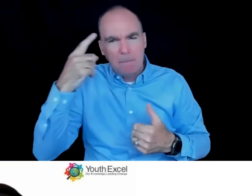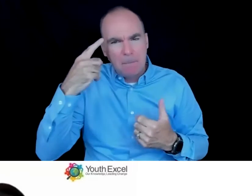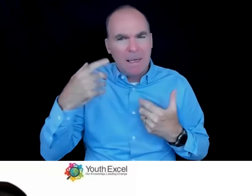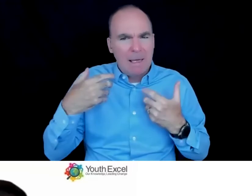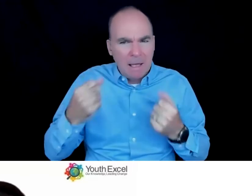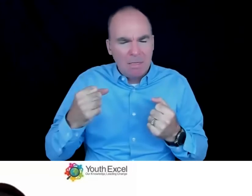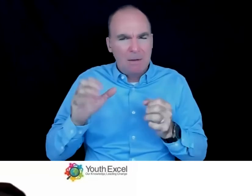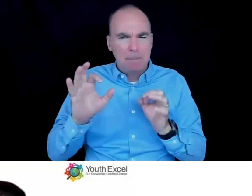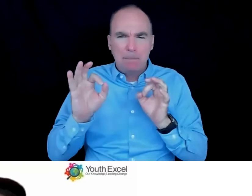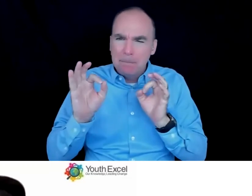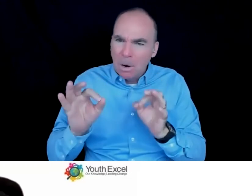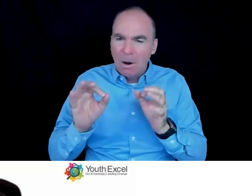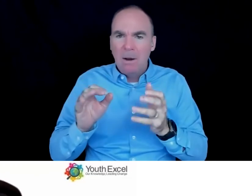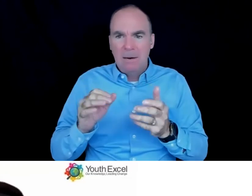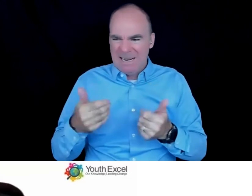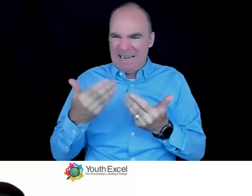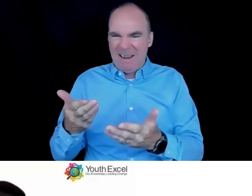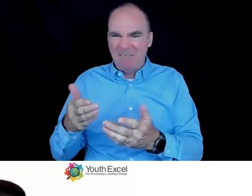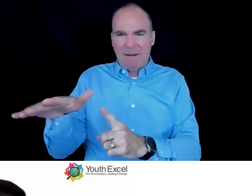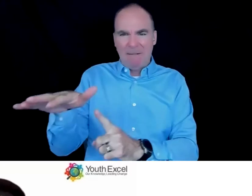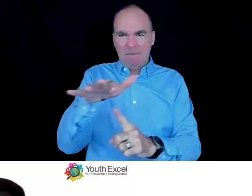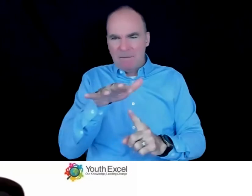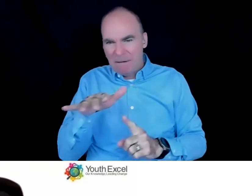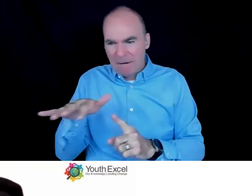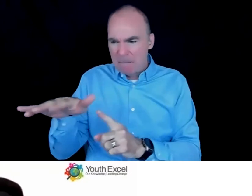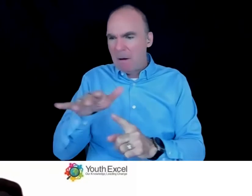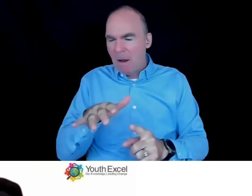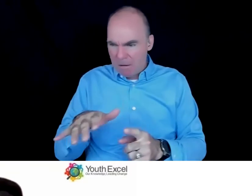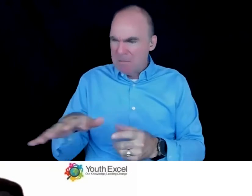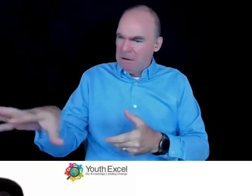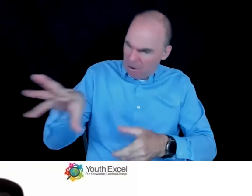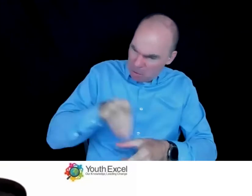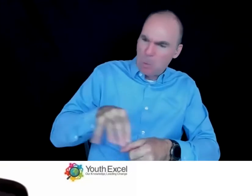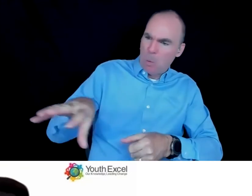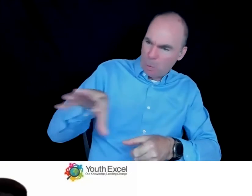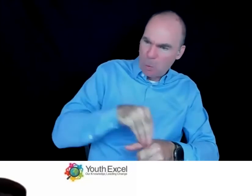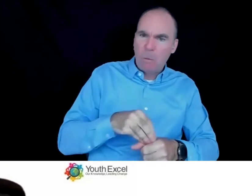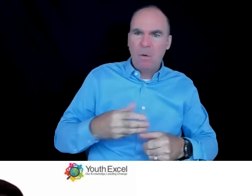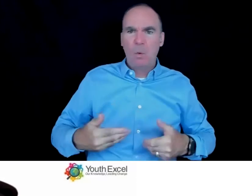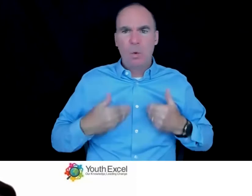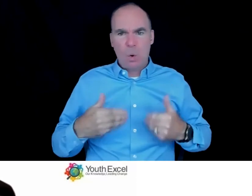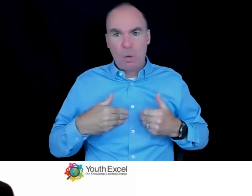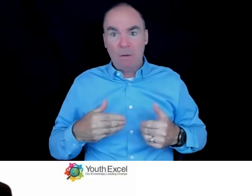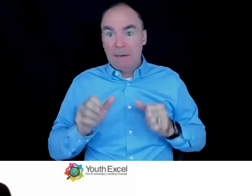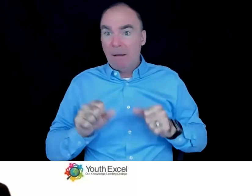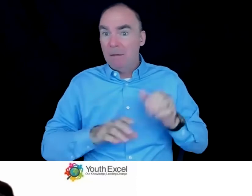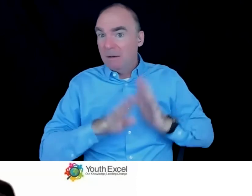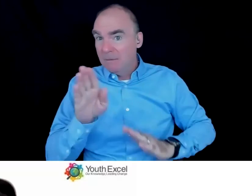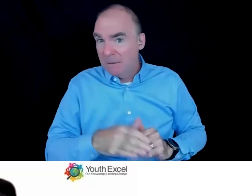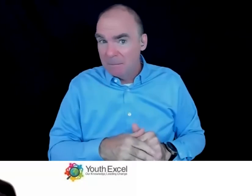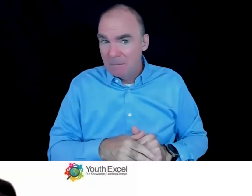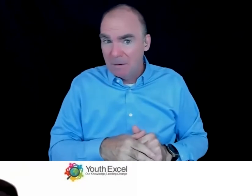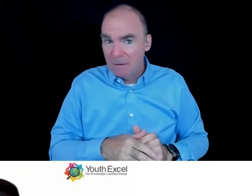differentials can create an enabling environment where we can have inclusive youth-driven development. And we understand this to be